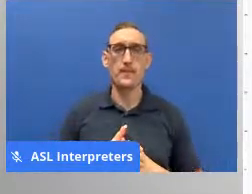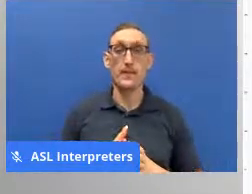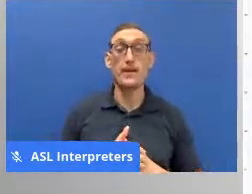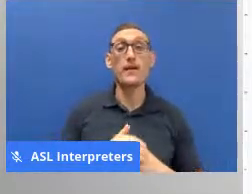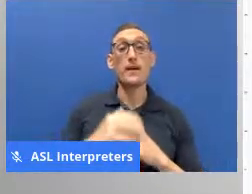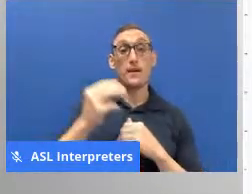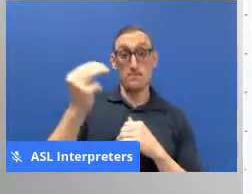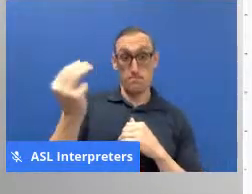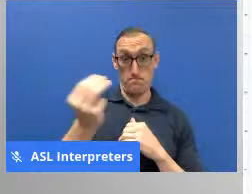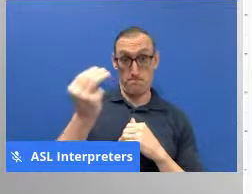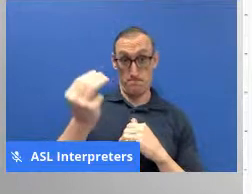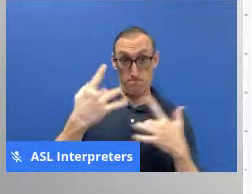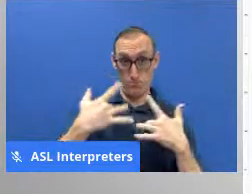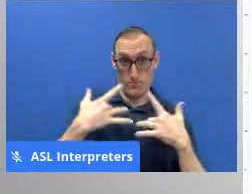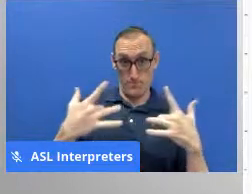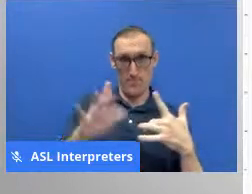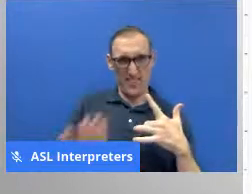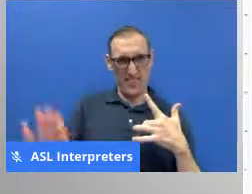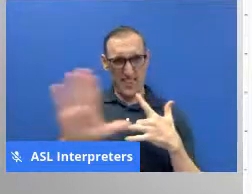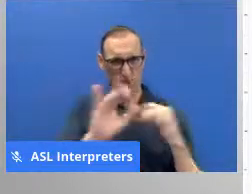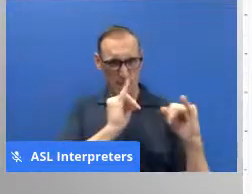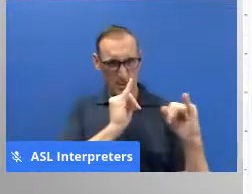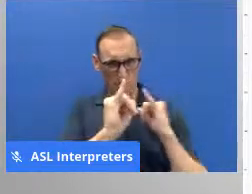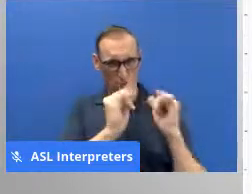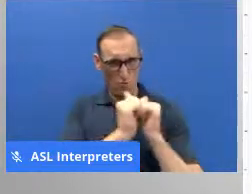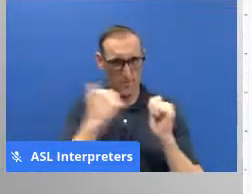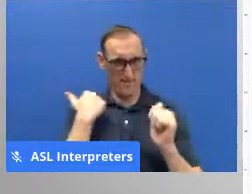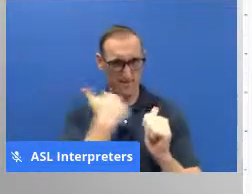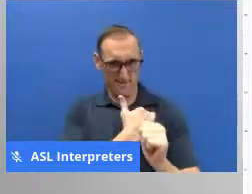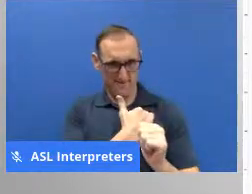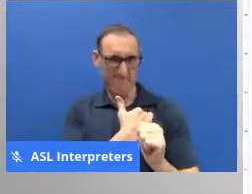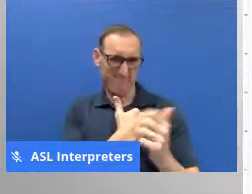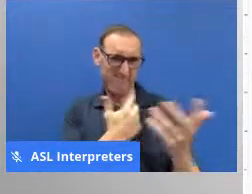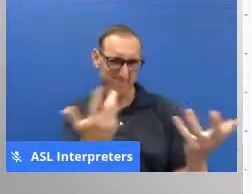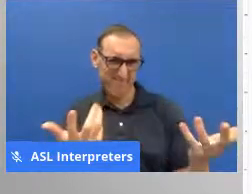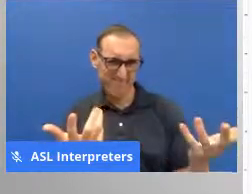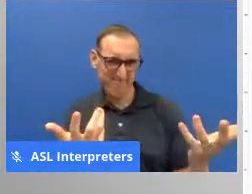On Monday, it will be their interviews. I was trying to see if it would come up, but